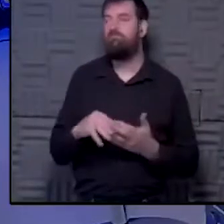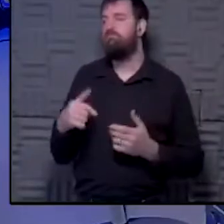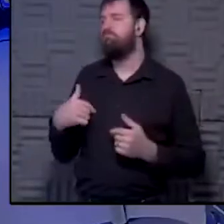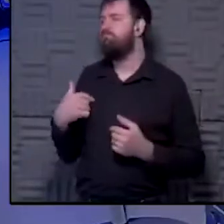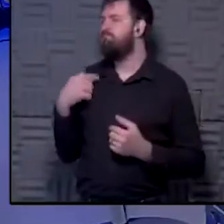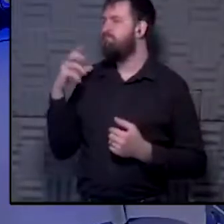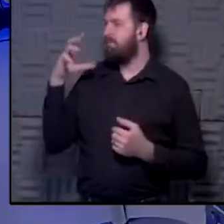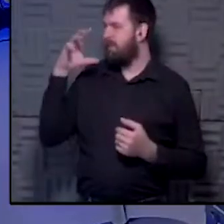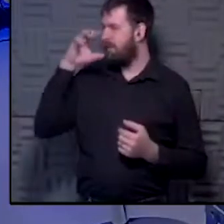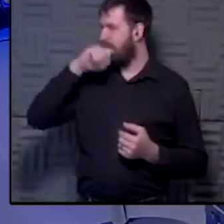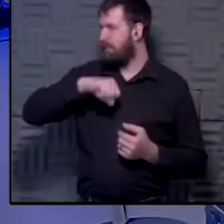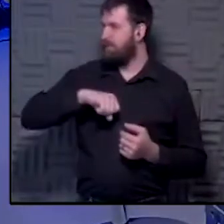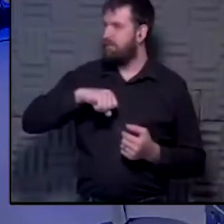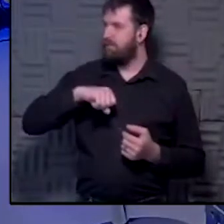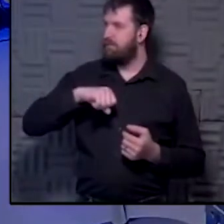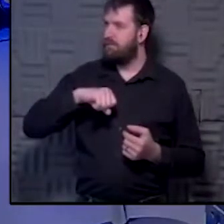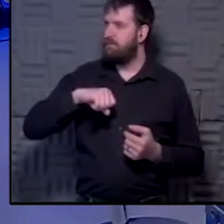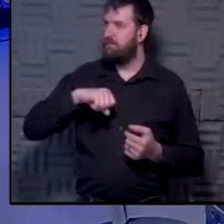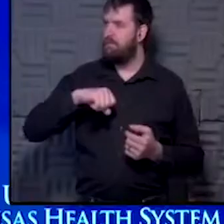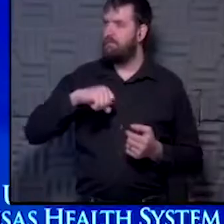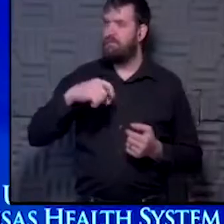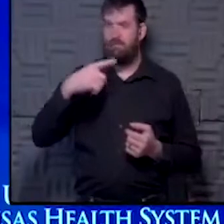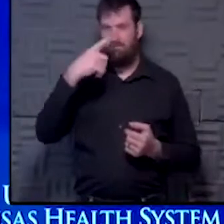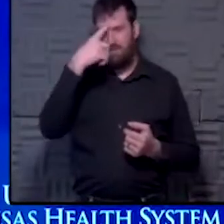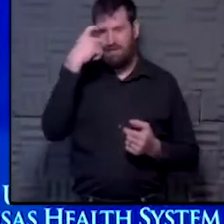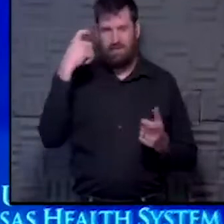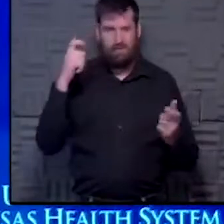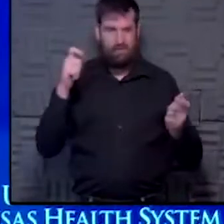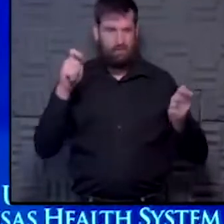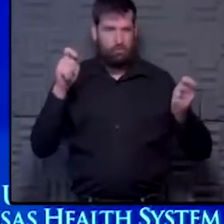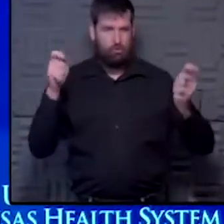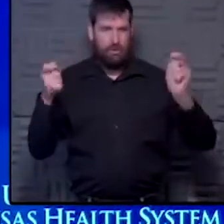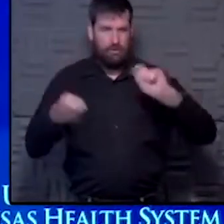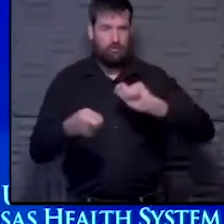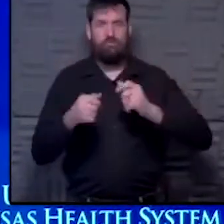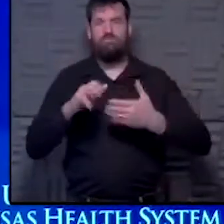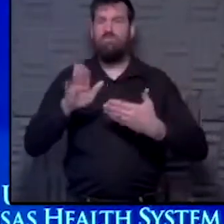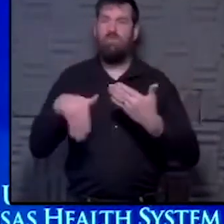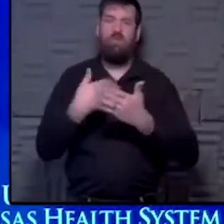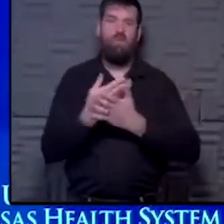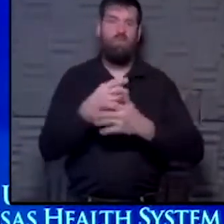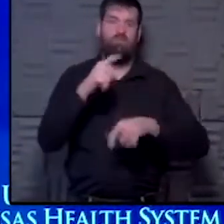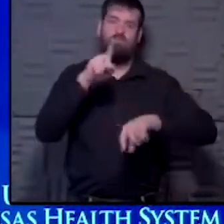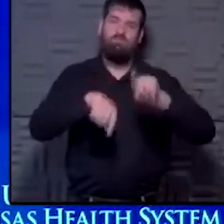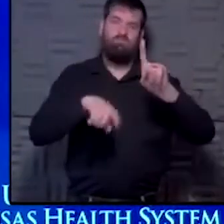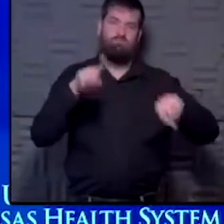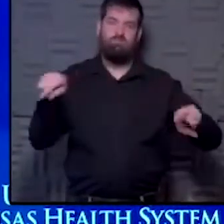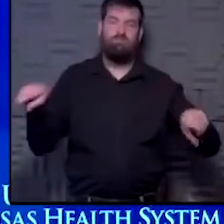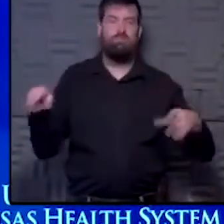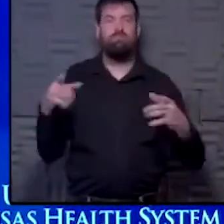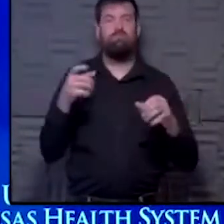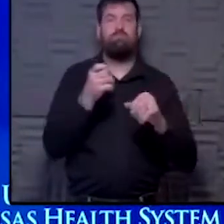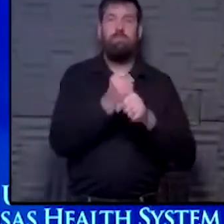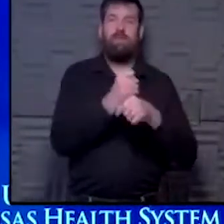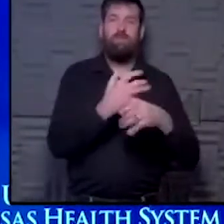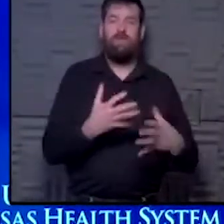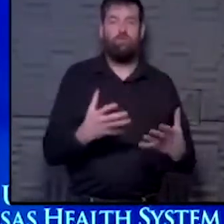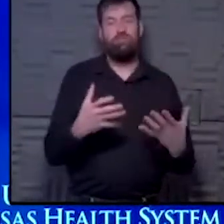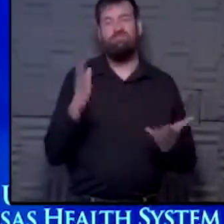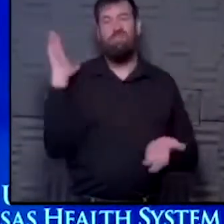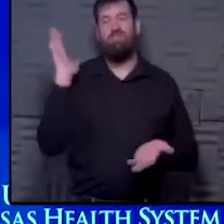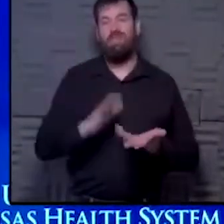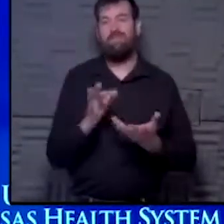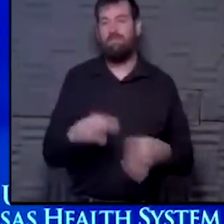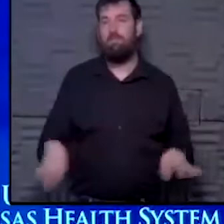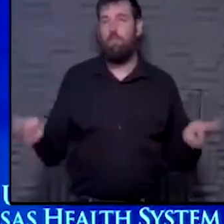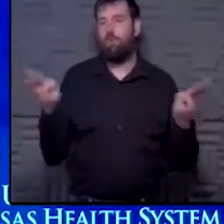guess that because of the change in the drift, that all the vaccines will be different, so the manufacturer won't be as important